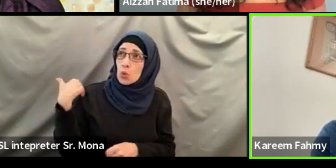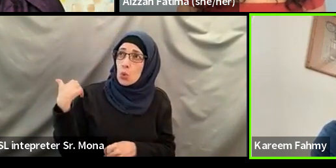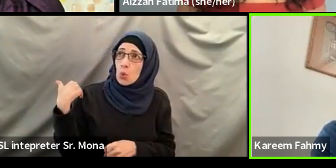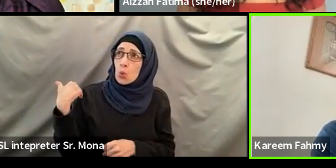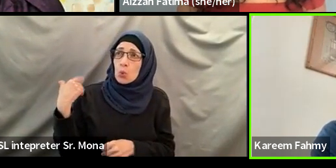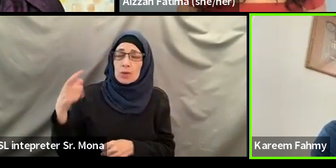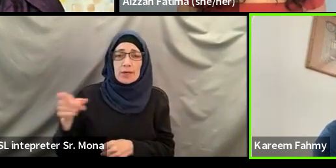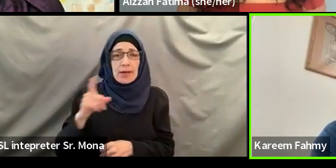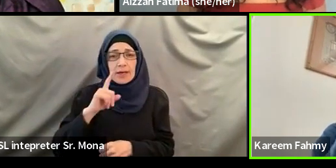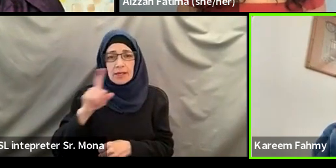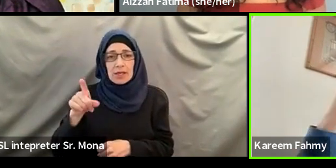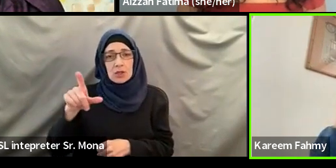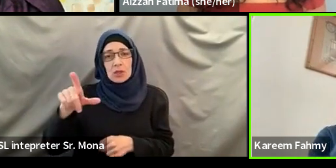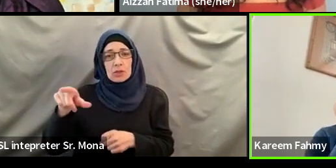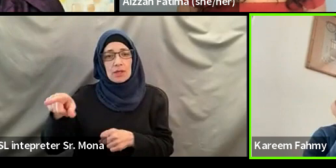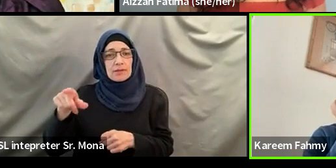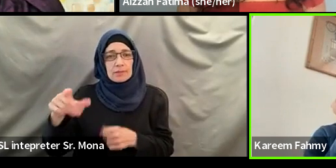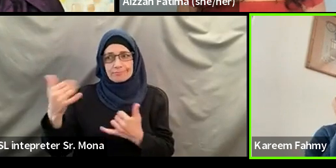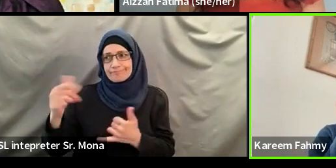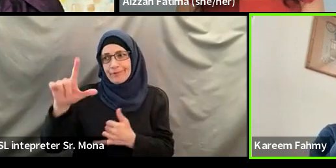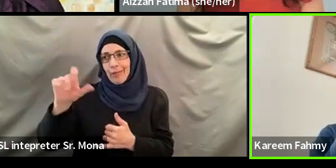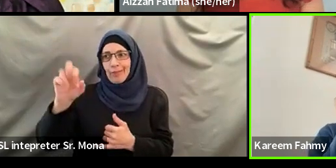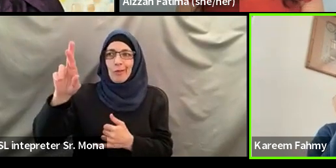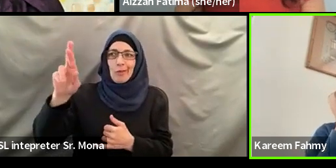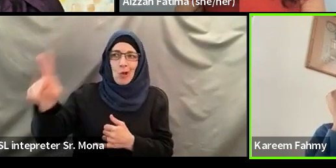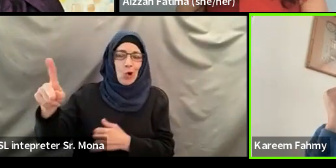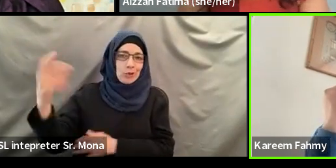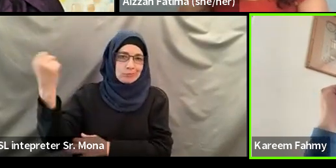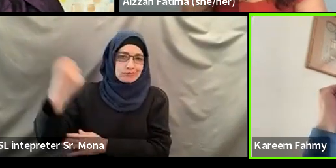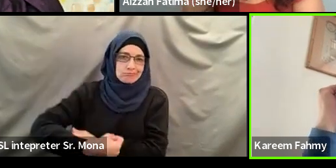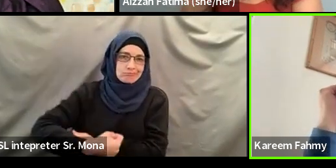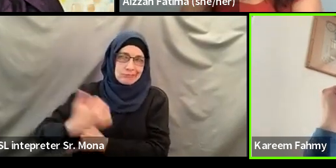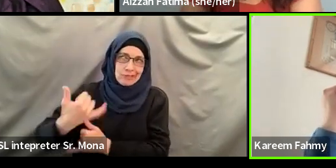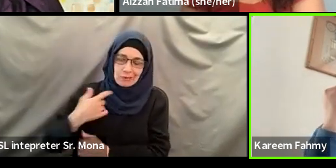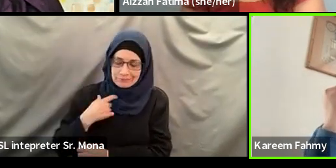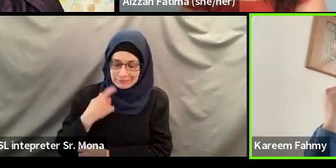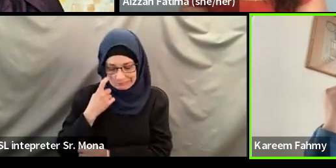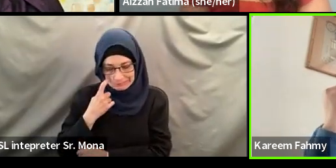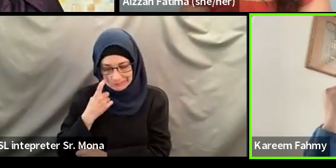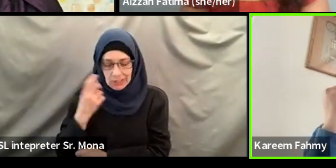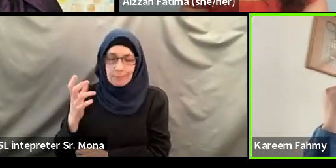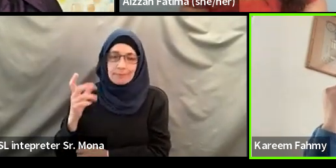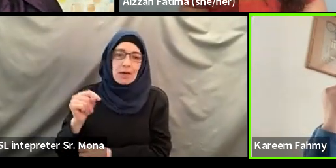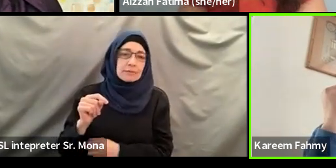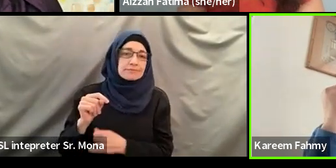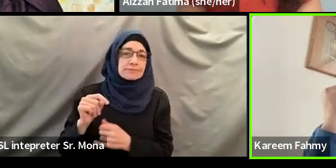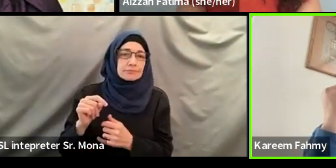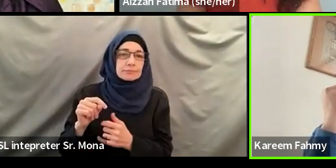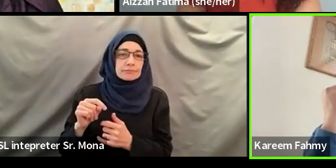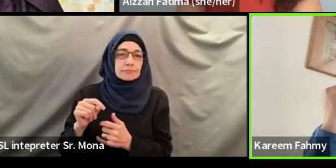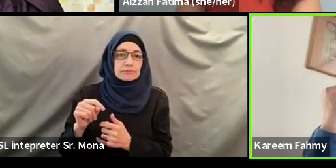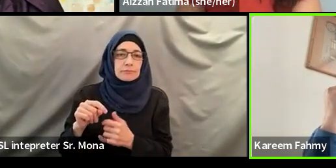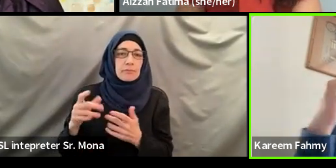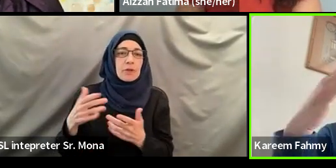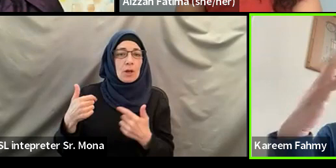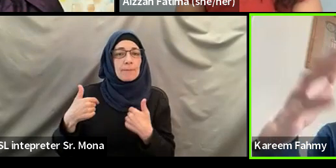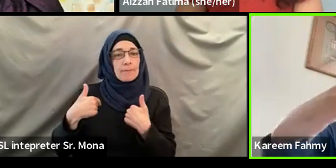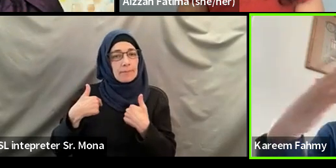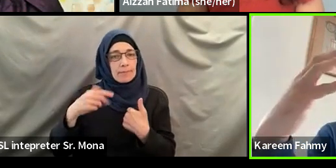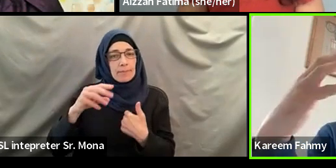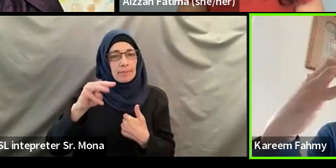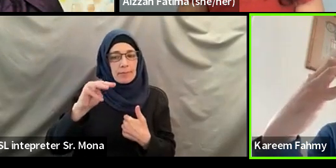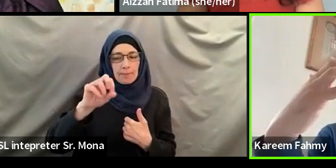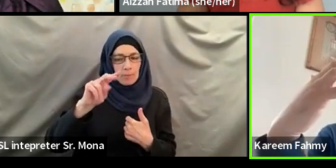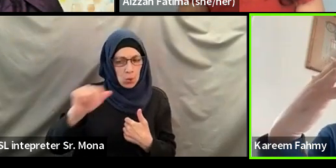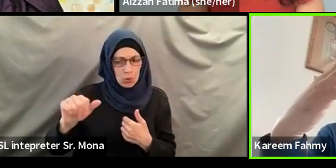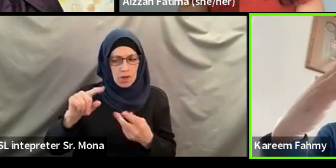dearly departed Lark, you know, let's all shed a tear, you know, for that. But you know, with Mona and Mansoor and myself, sort of